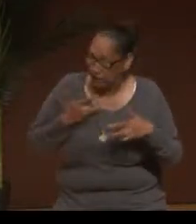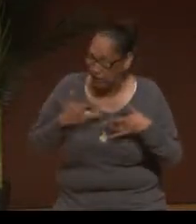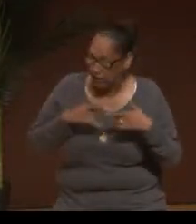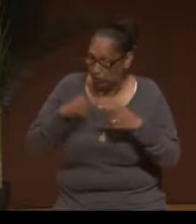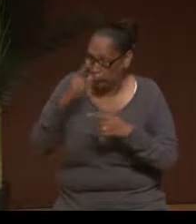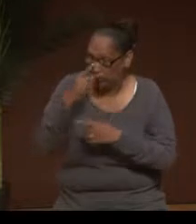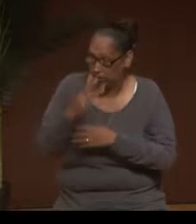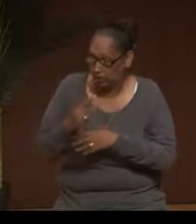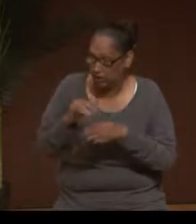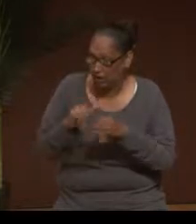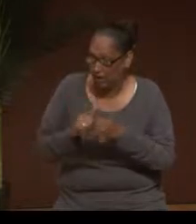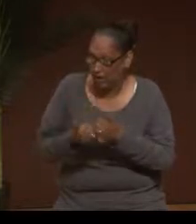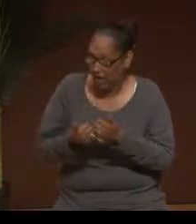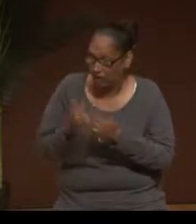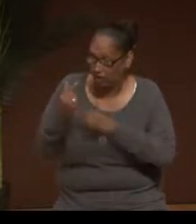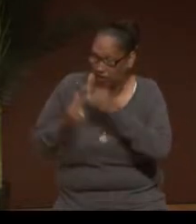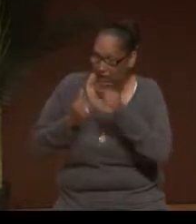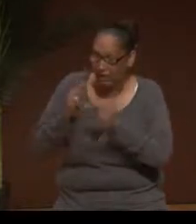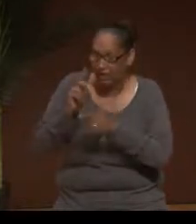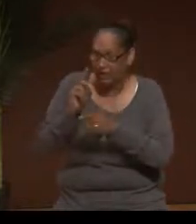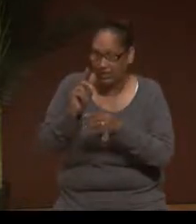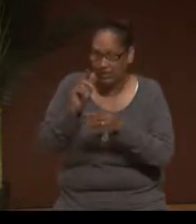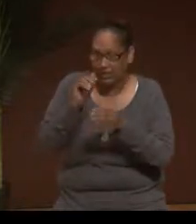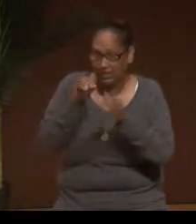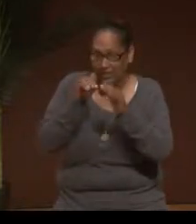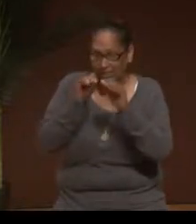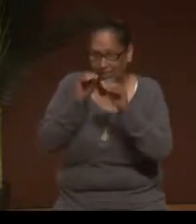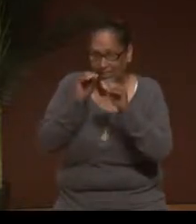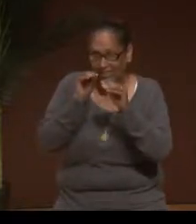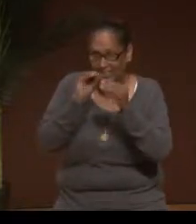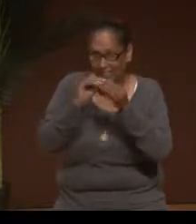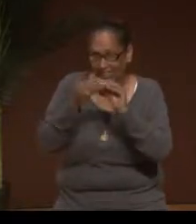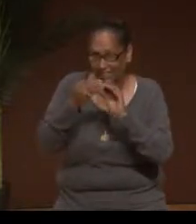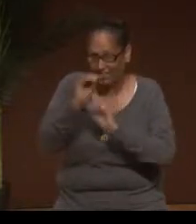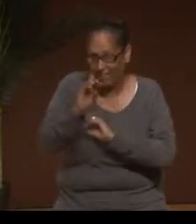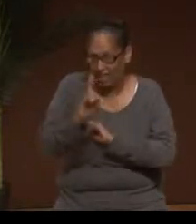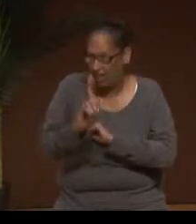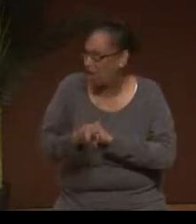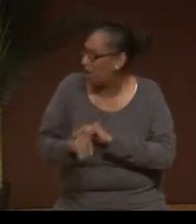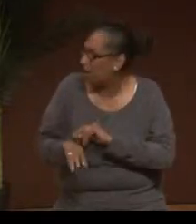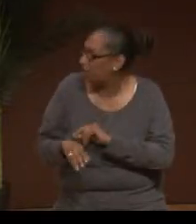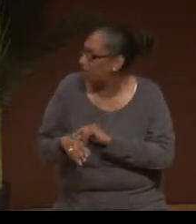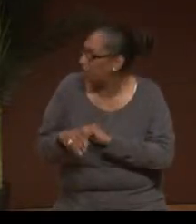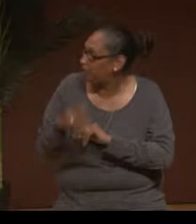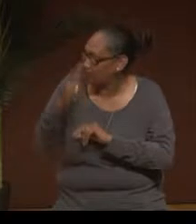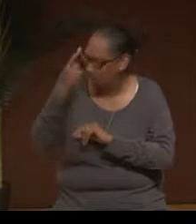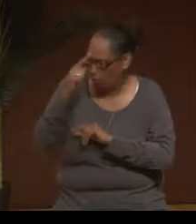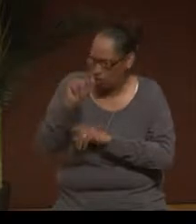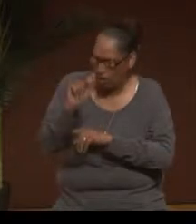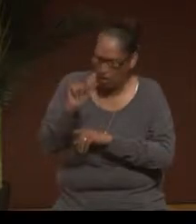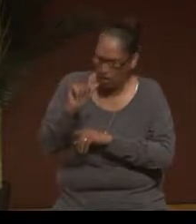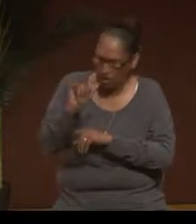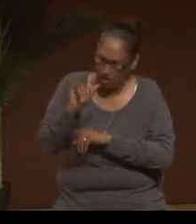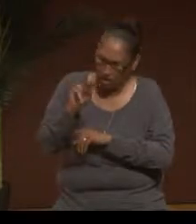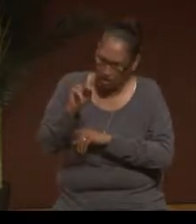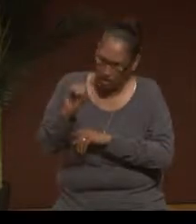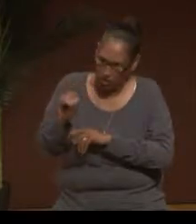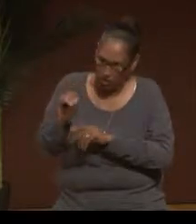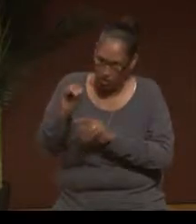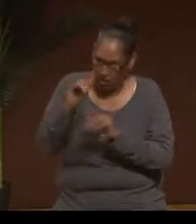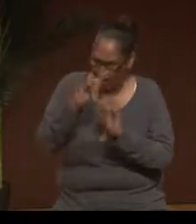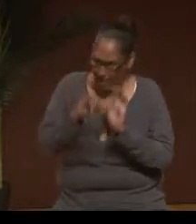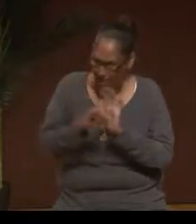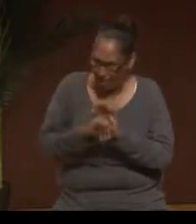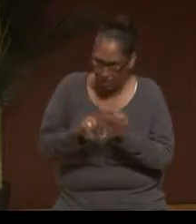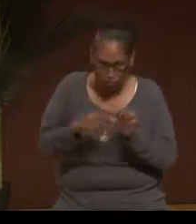see how genetic data in this context have been marshaled to support assertions of Taíno identity and heritage, to show that